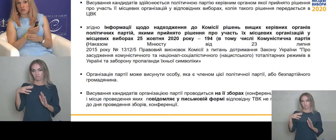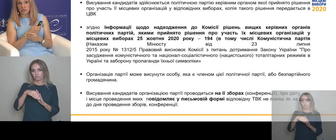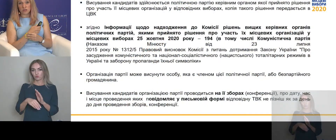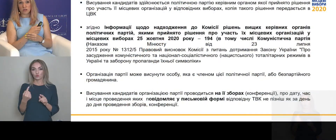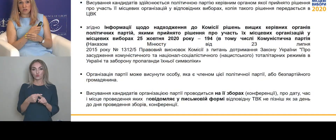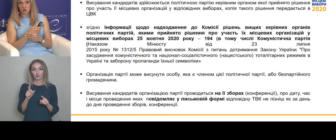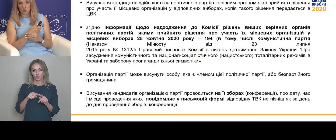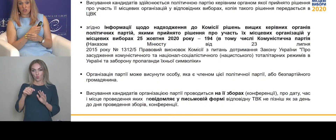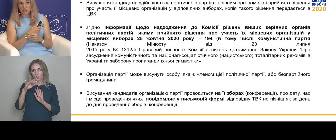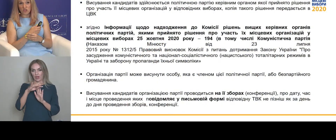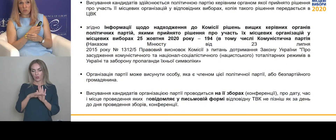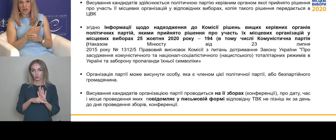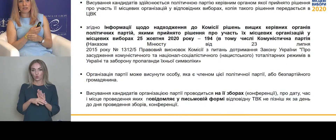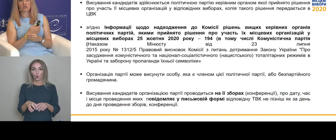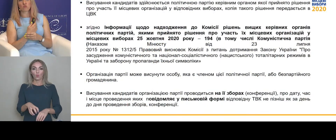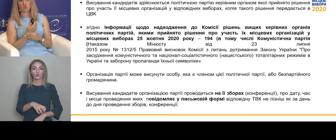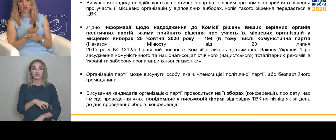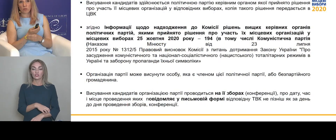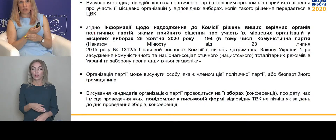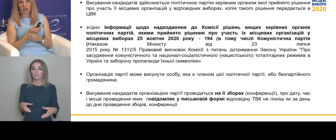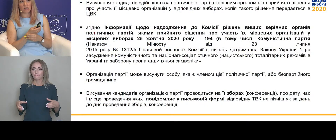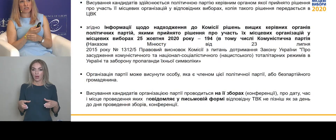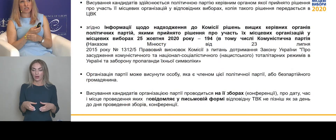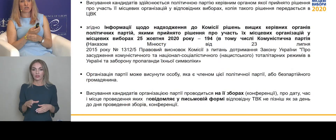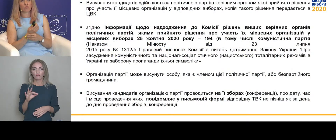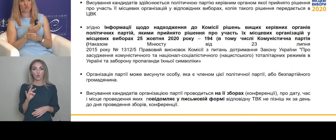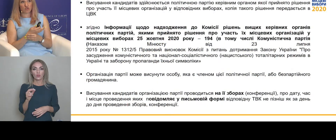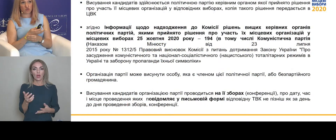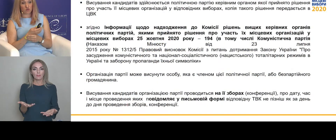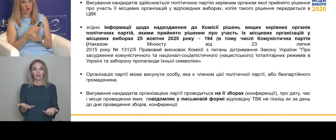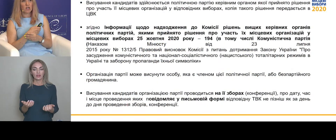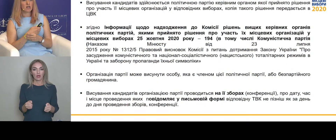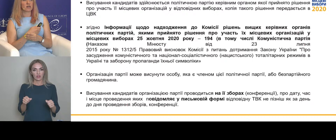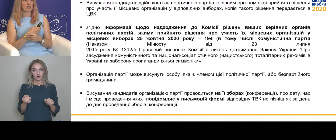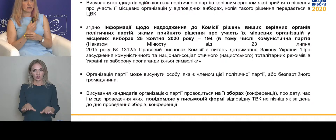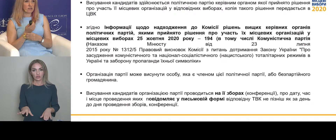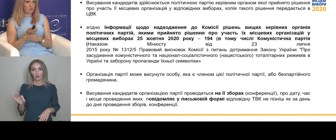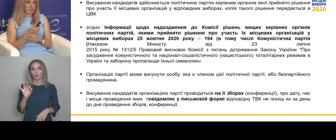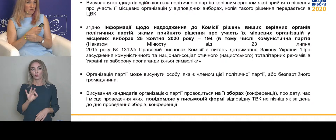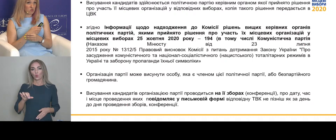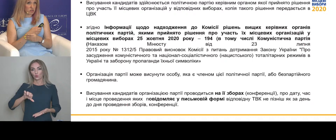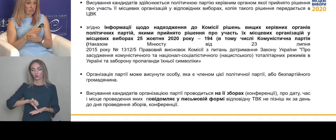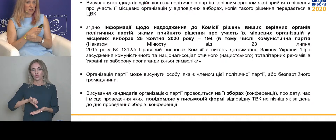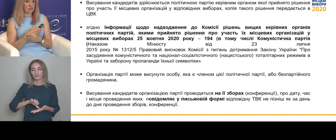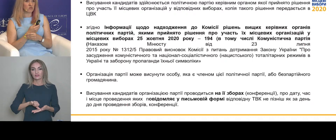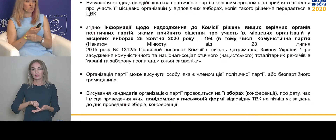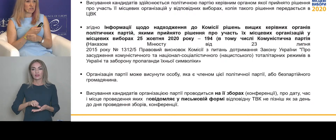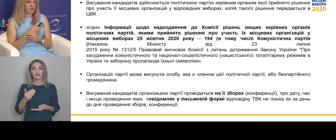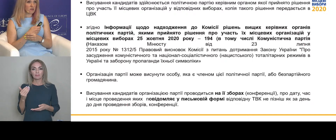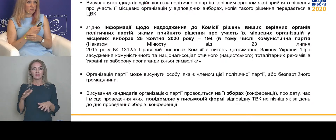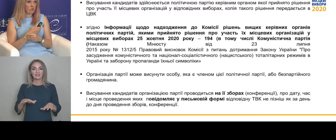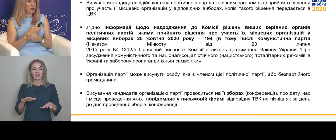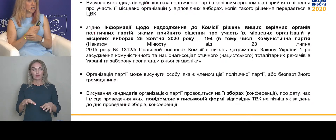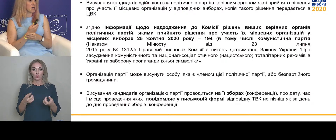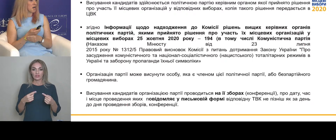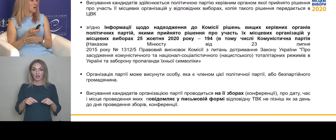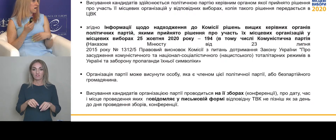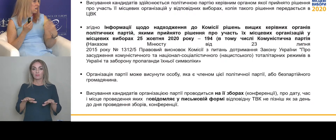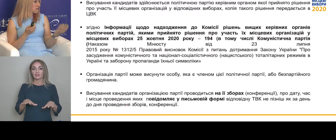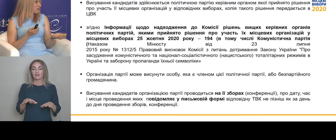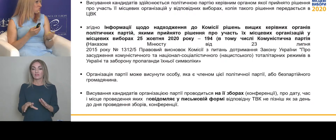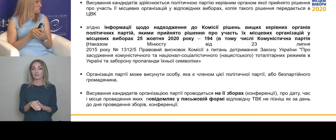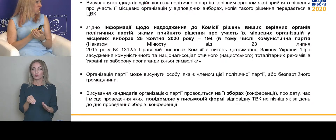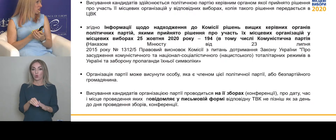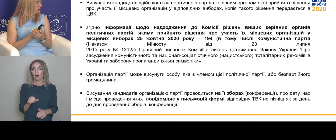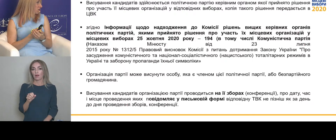On this list, we have the Communist Party. It made the decision to participate in